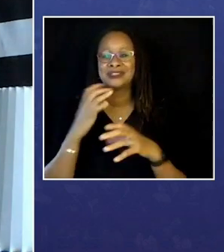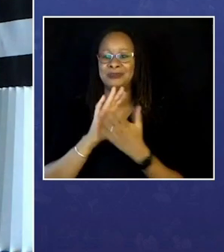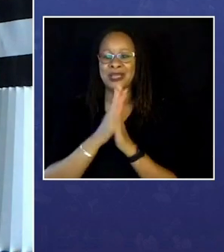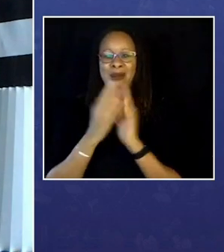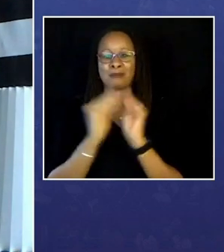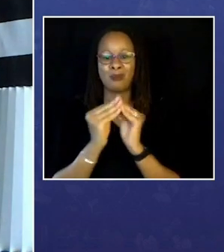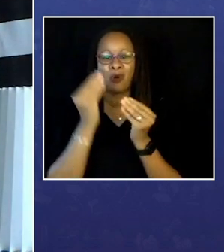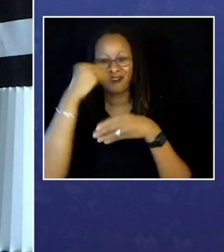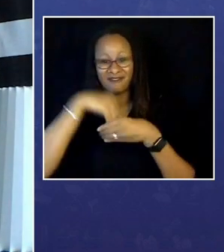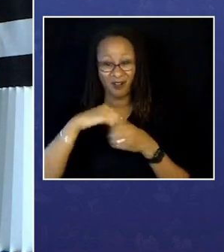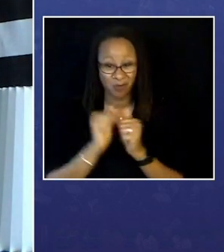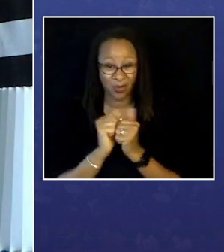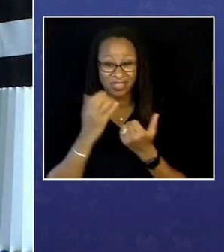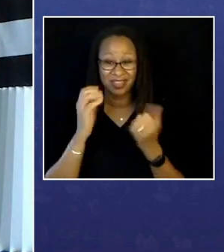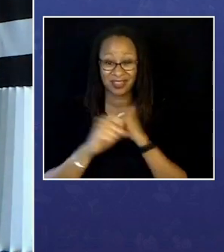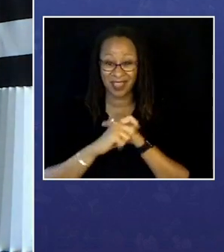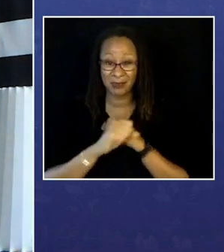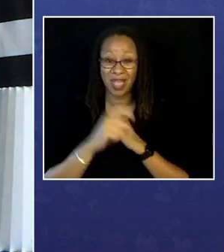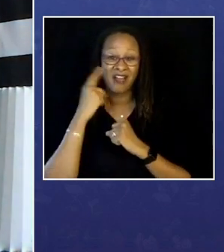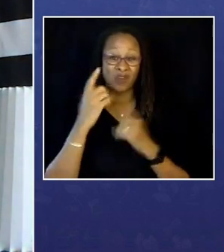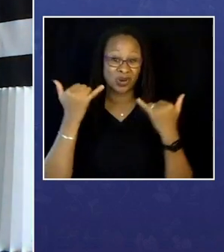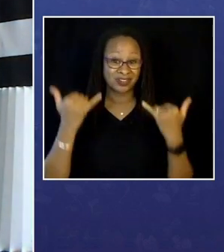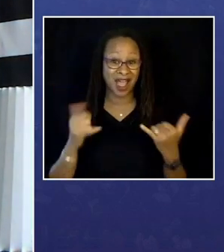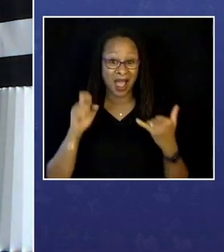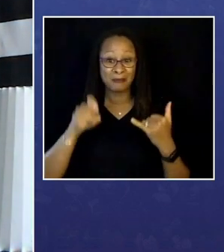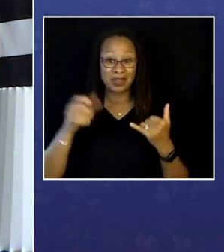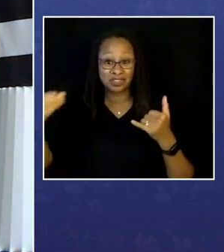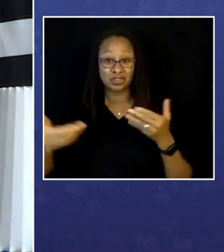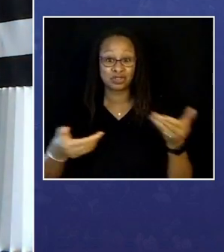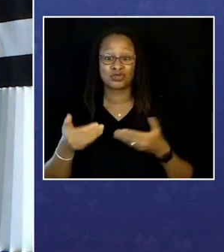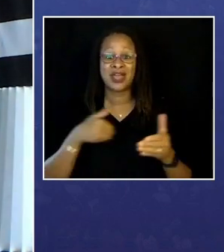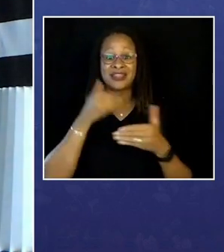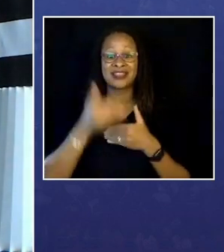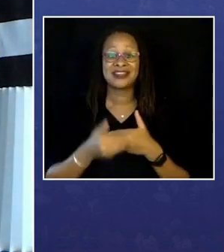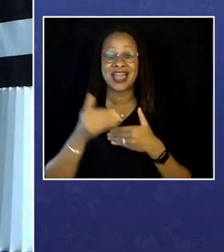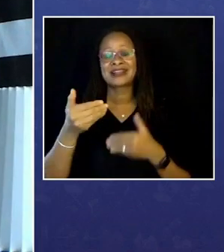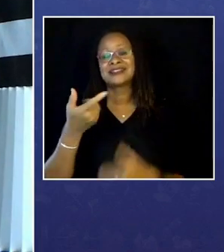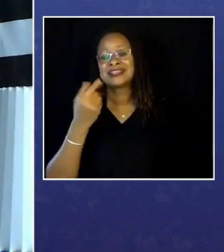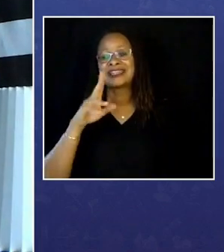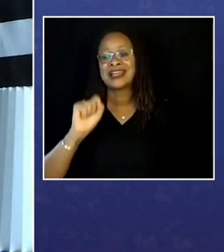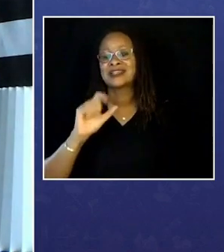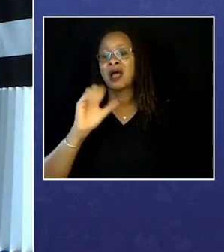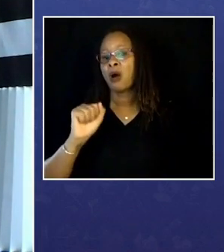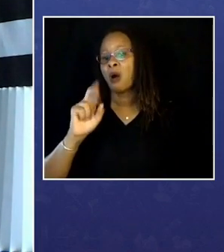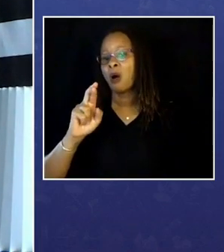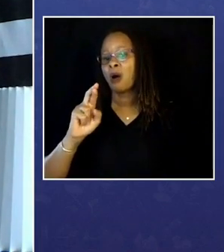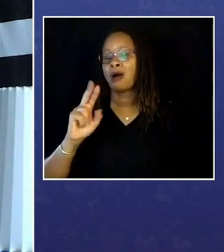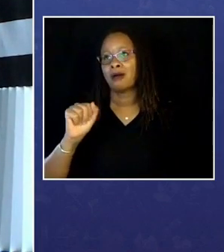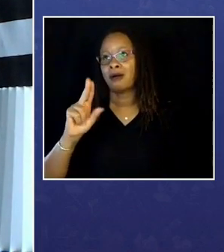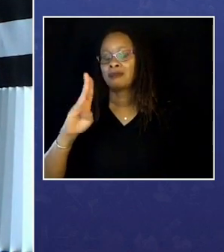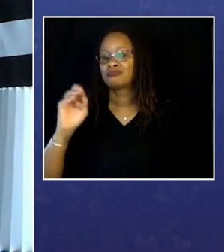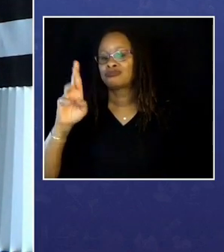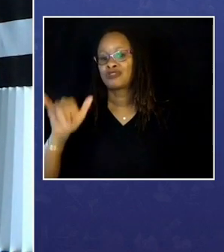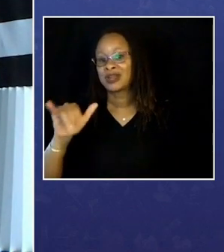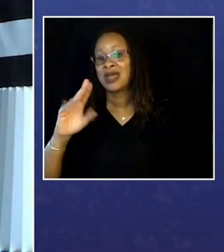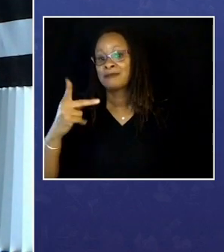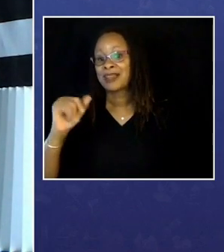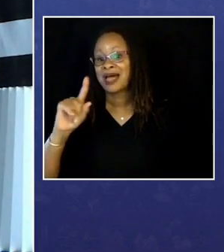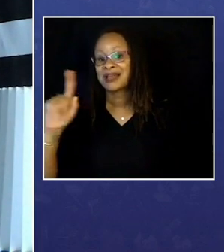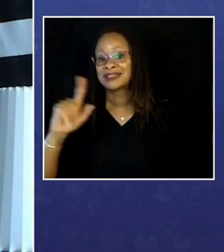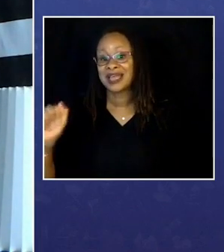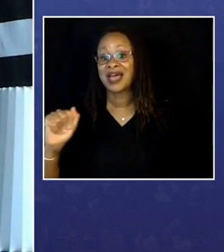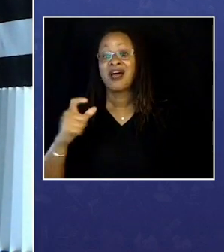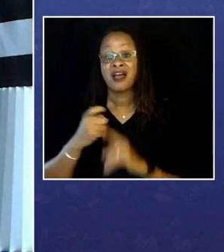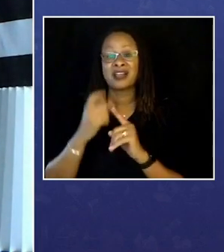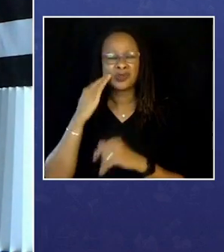more involved in this campaign. For now, though, I have to introduce our next guest, Aubrey Plaza, who you probably know from her